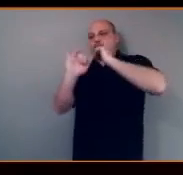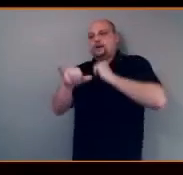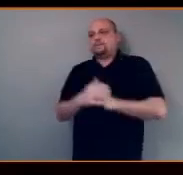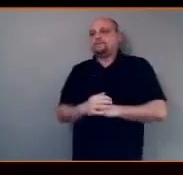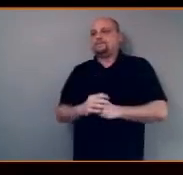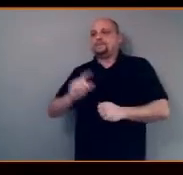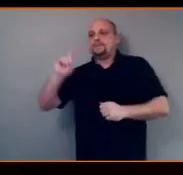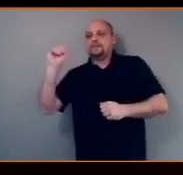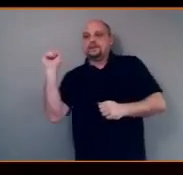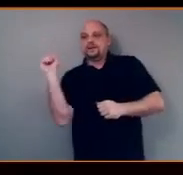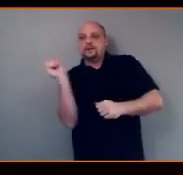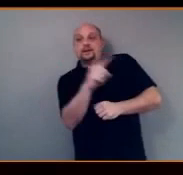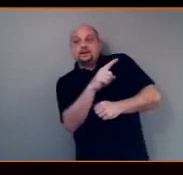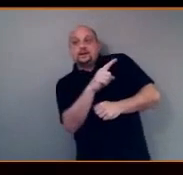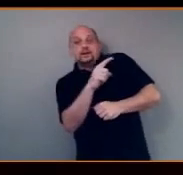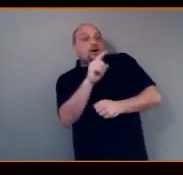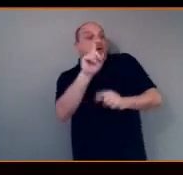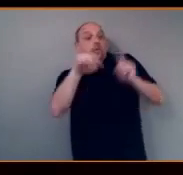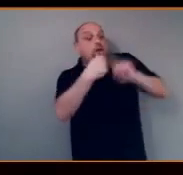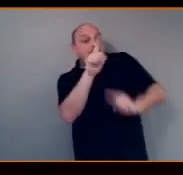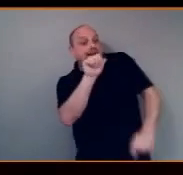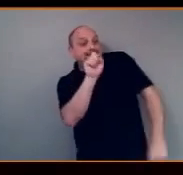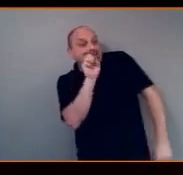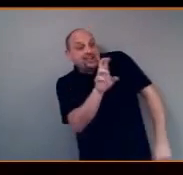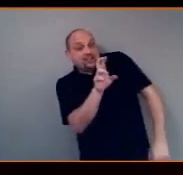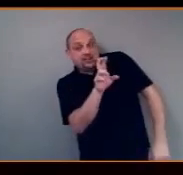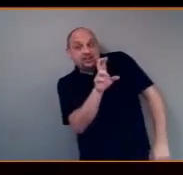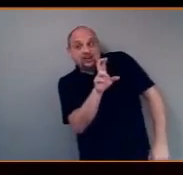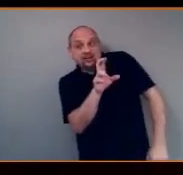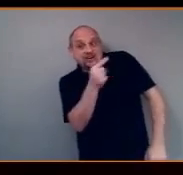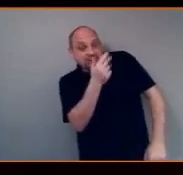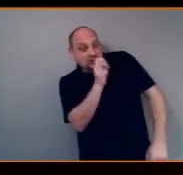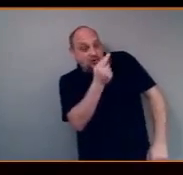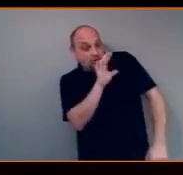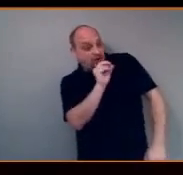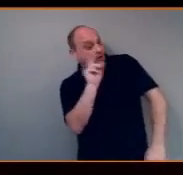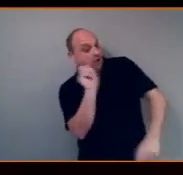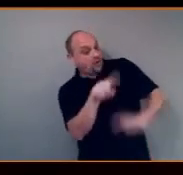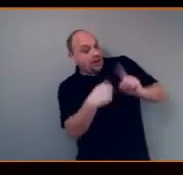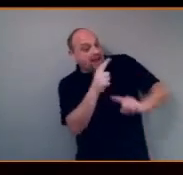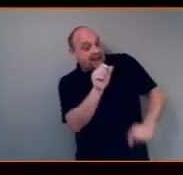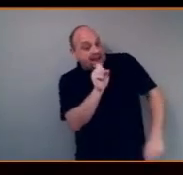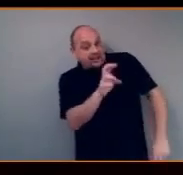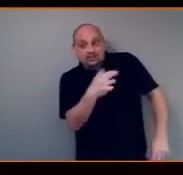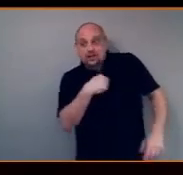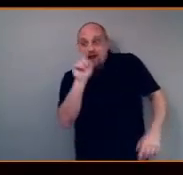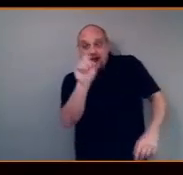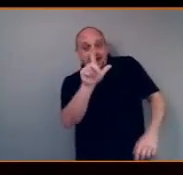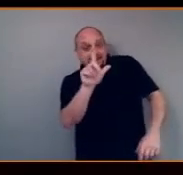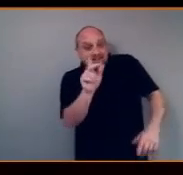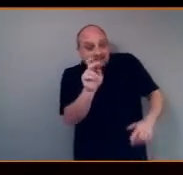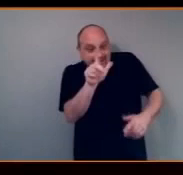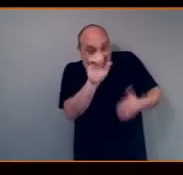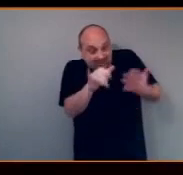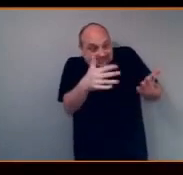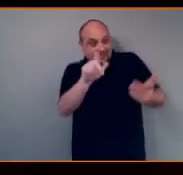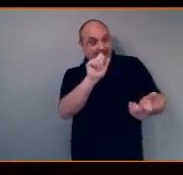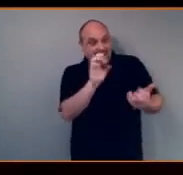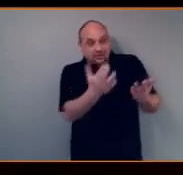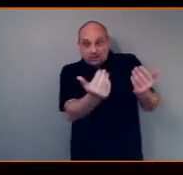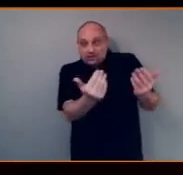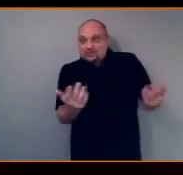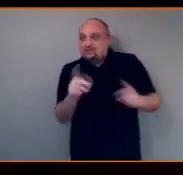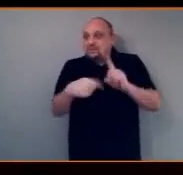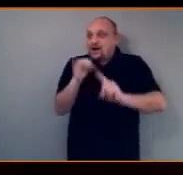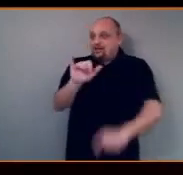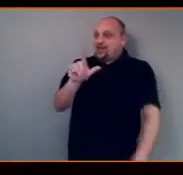that part. laser? Oh, yeah. Go ahead, Gregorio. Go ahead. No, I'm asking Kelsey, what about the laser?